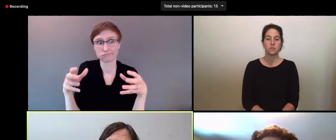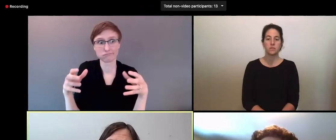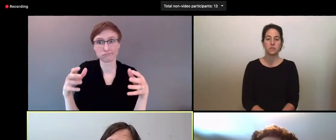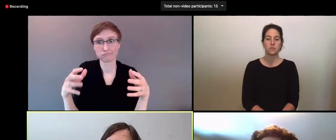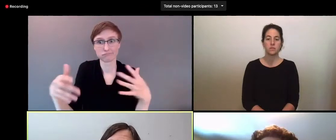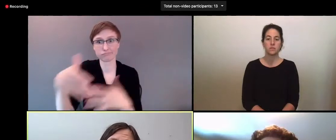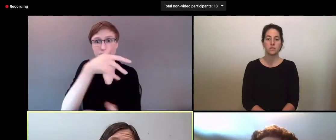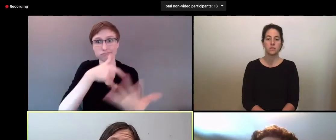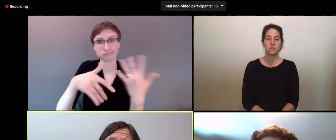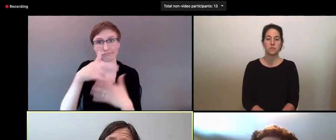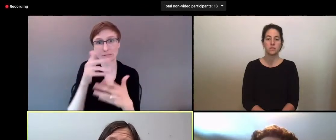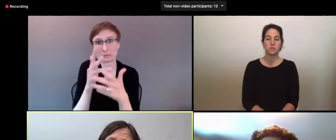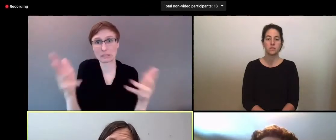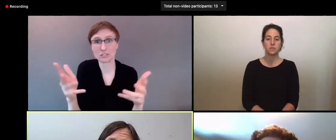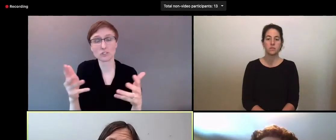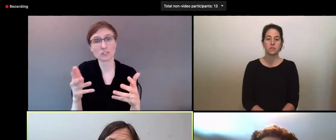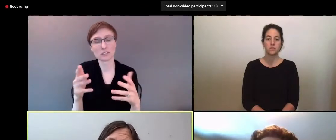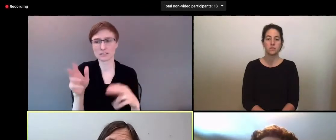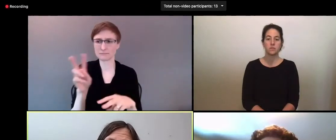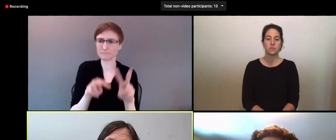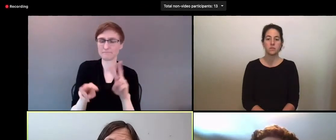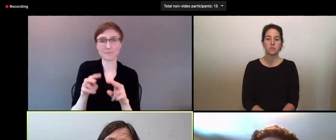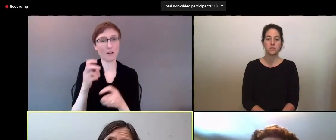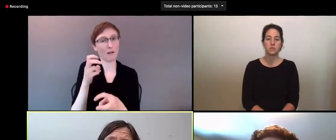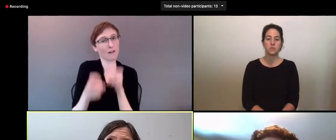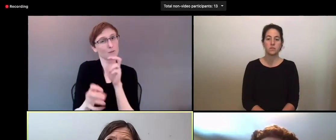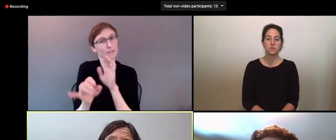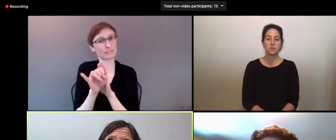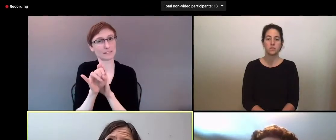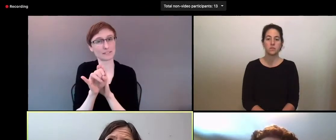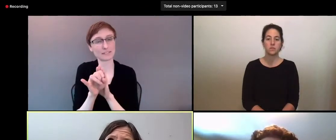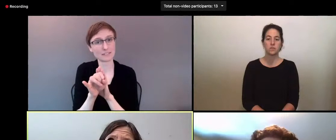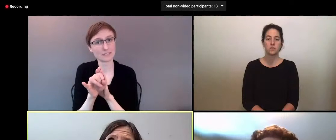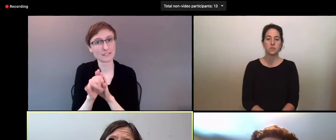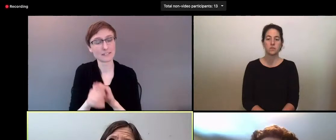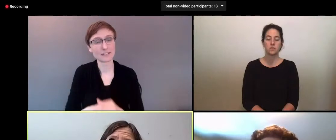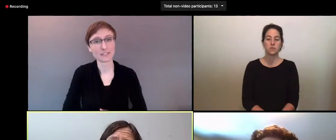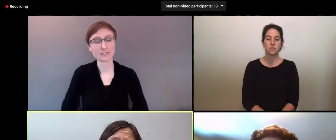distancing? You know, we need to be